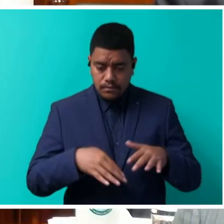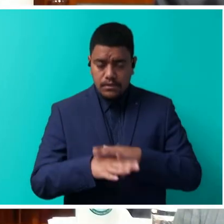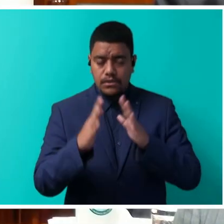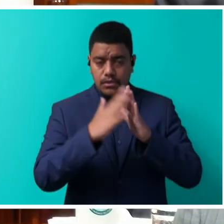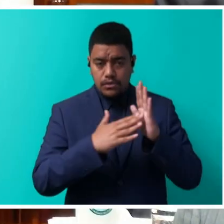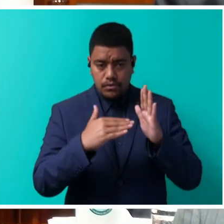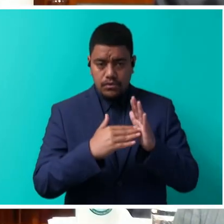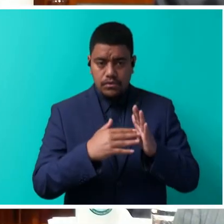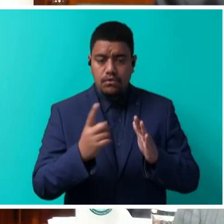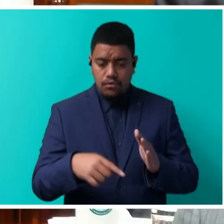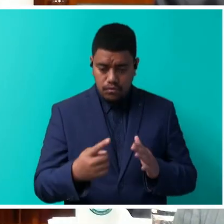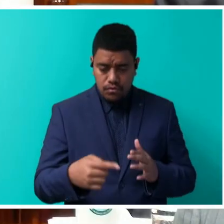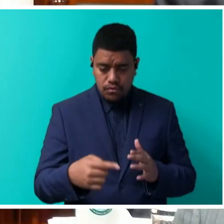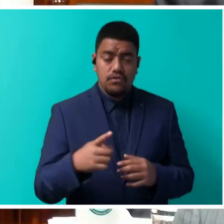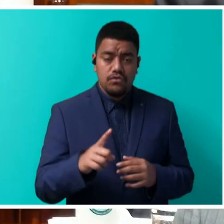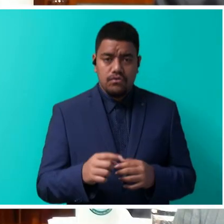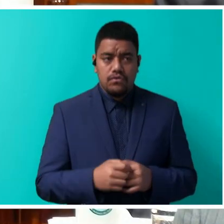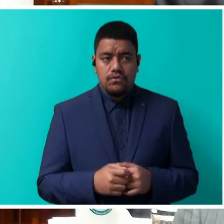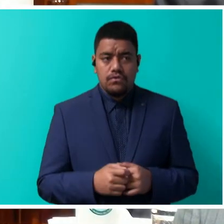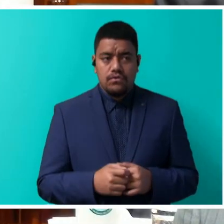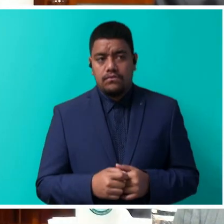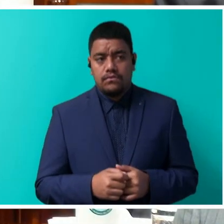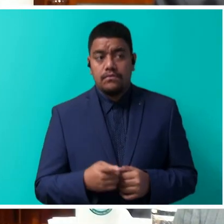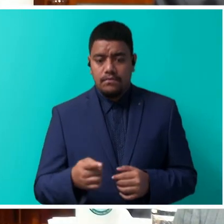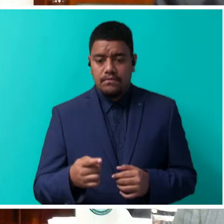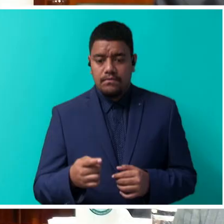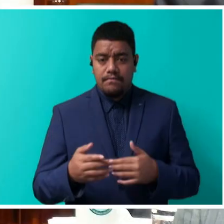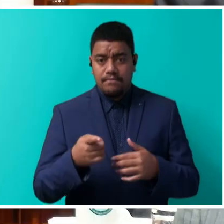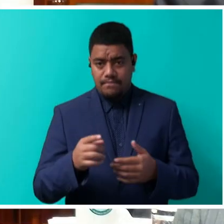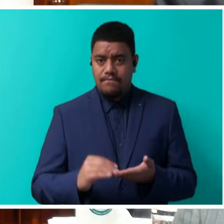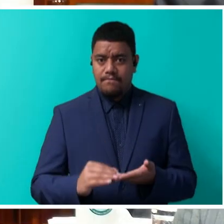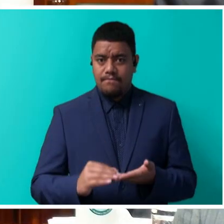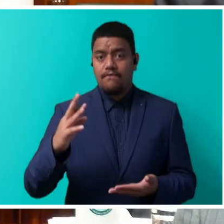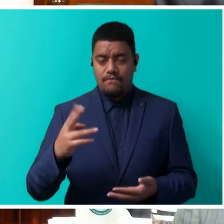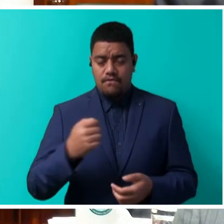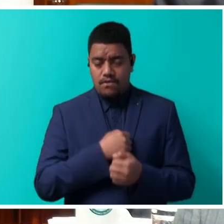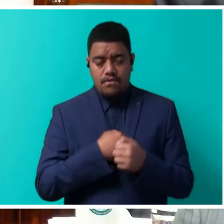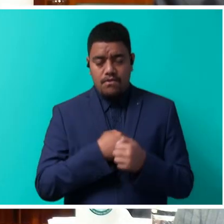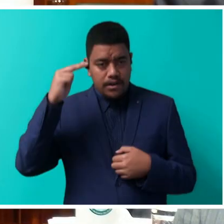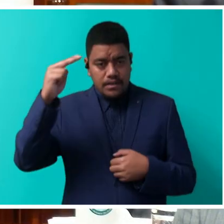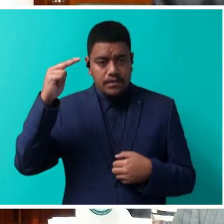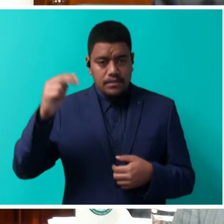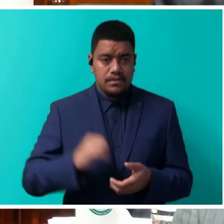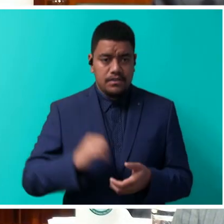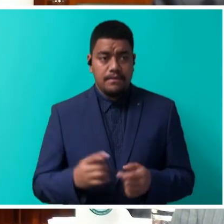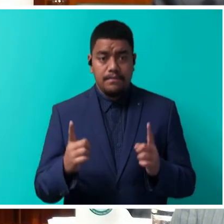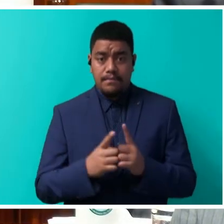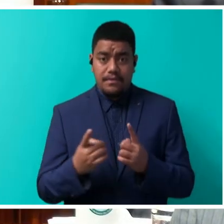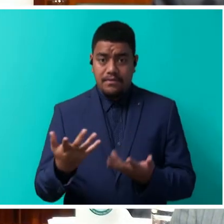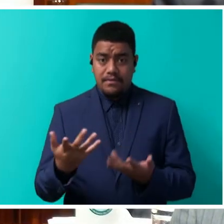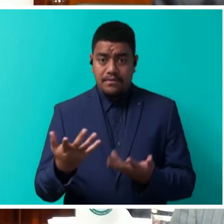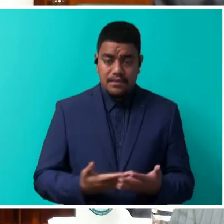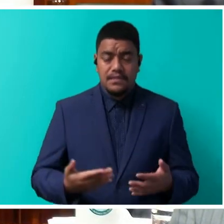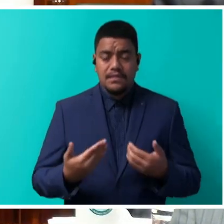and continue to send remittance that is beneficial to this nation. The meeting with Fijian diaspora started on